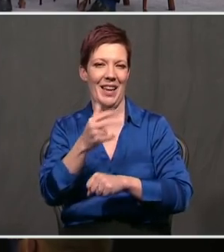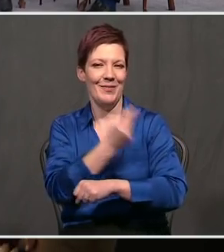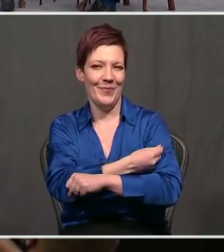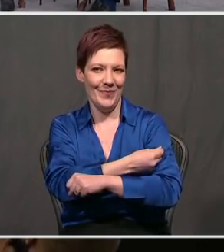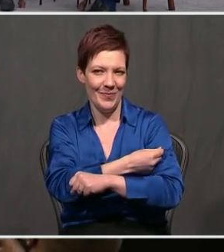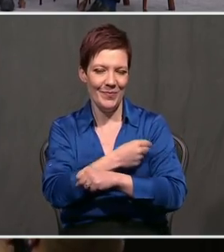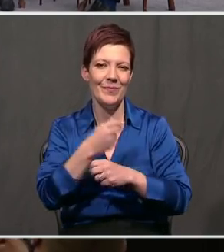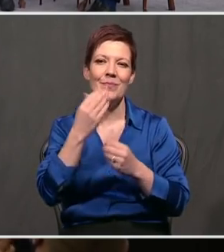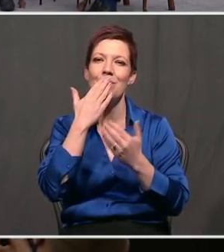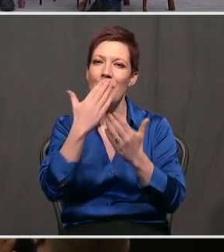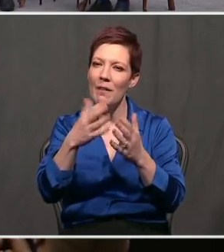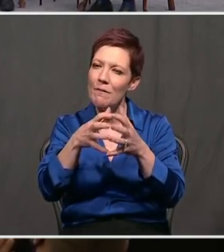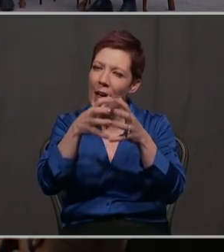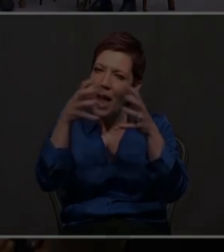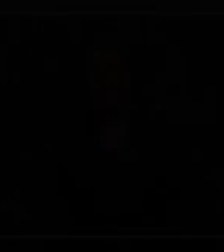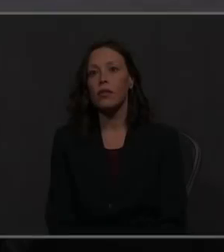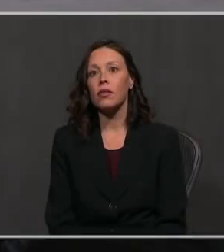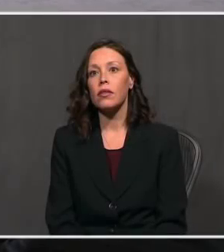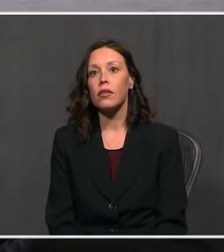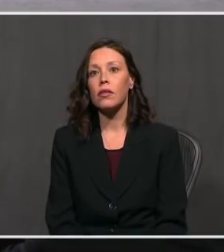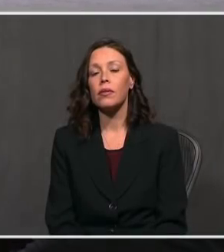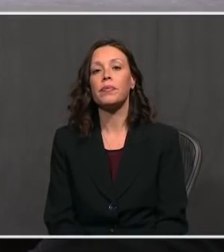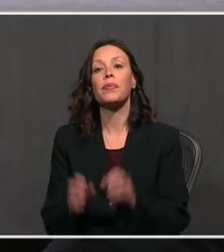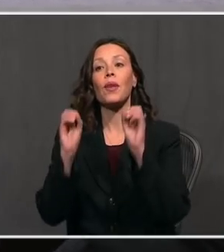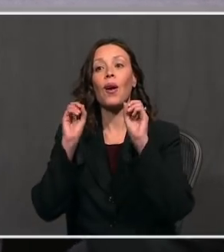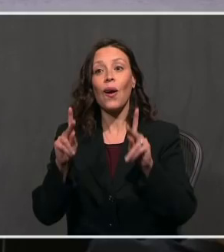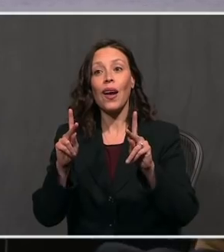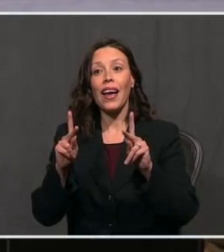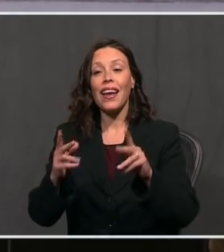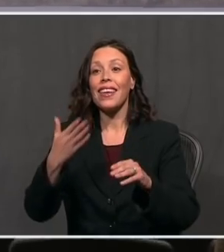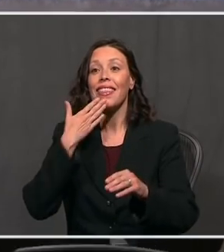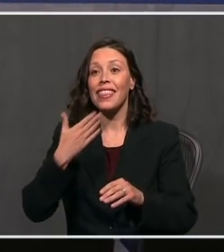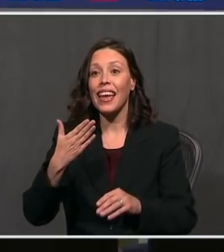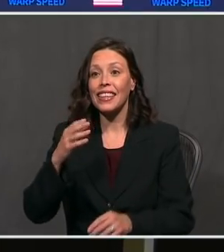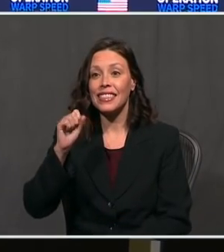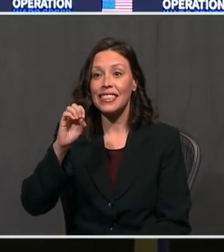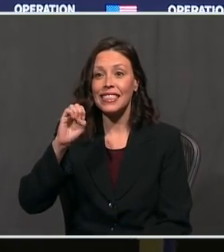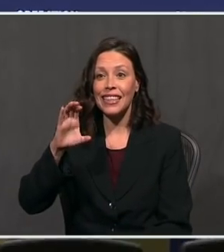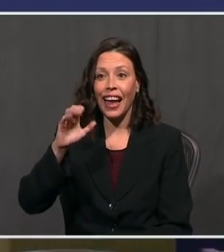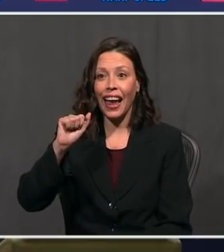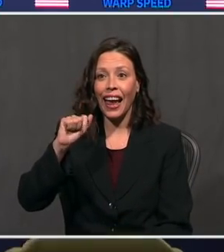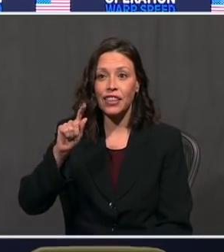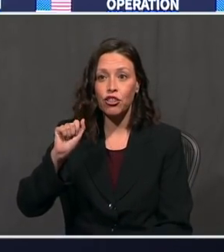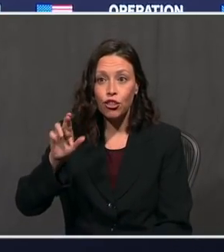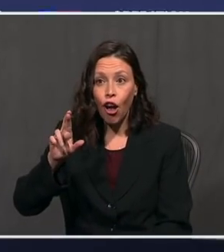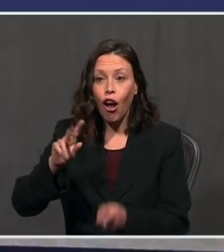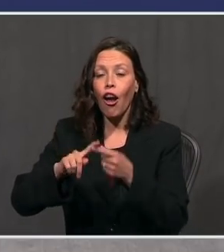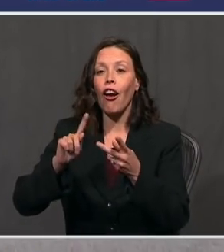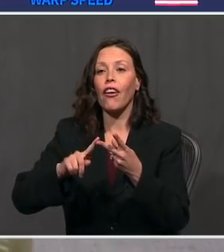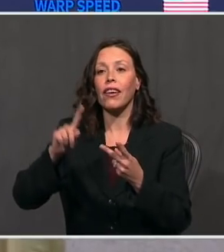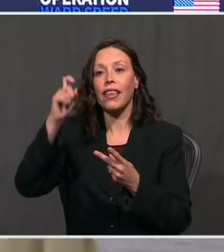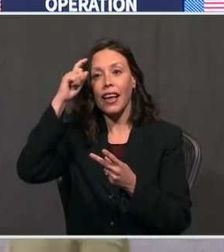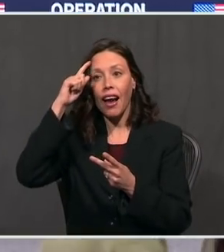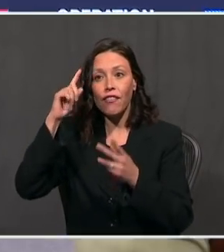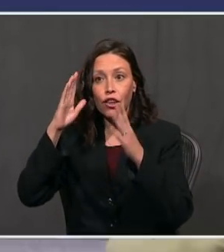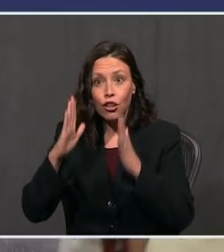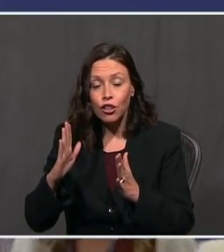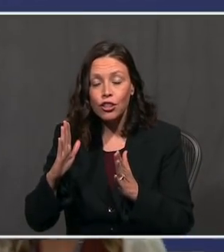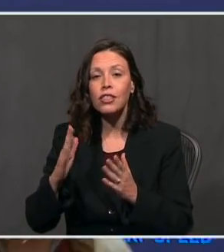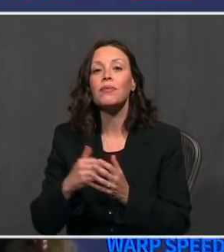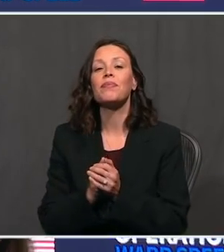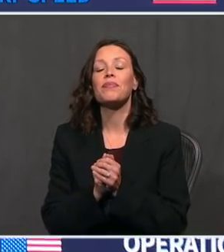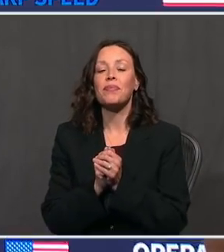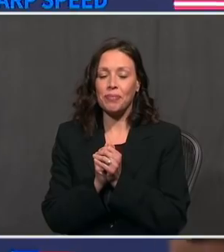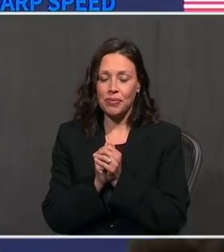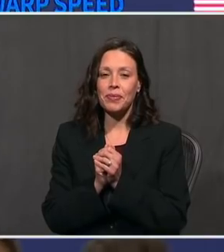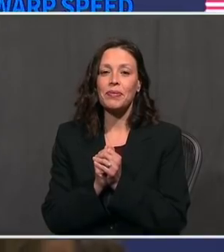of applause. Thank you. Okay, thank you, Secretary Azar and our governors. As you can see, no one knows